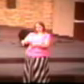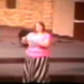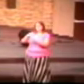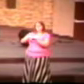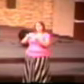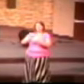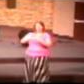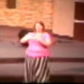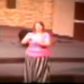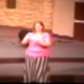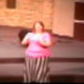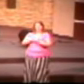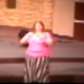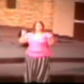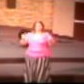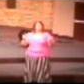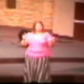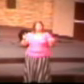much larger.